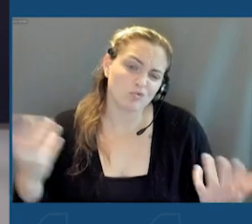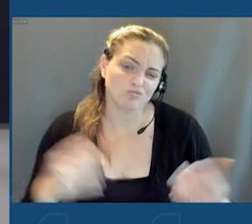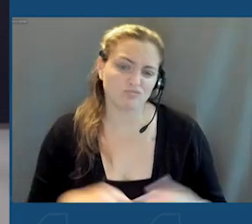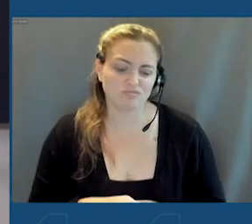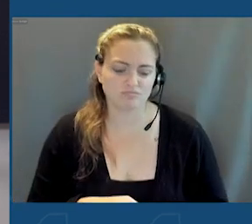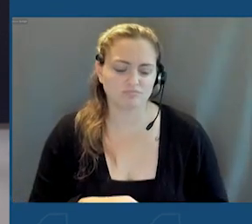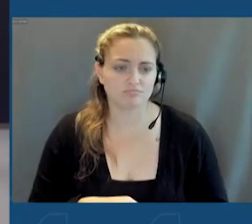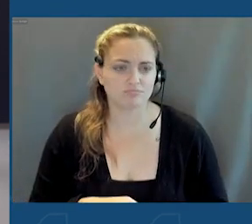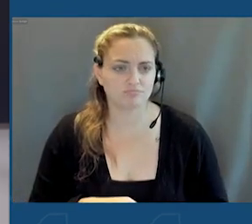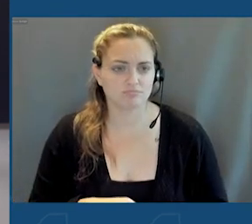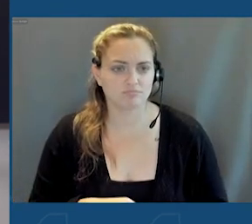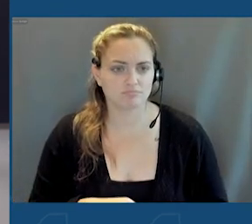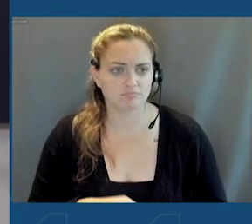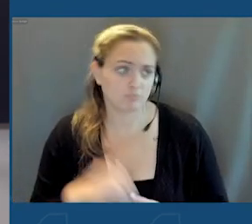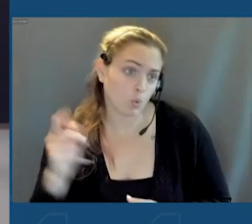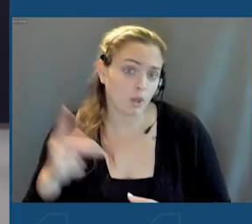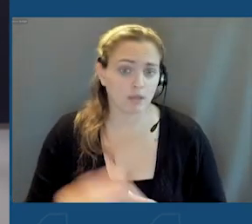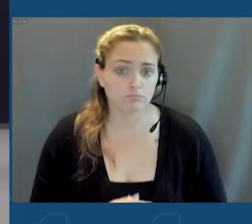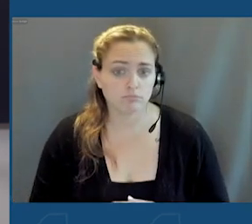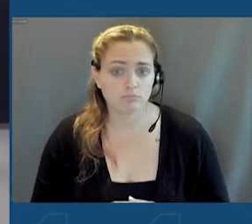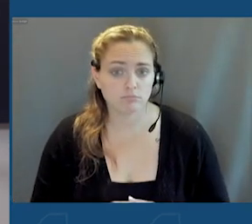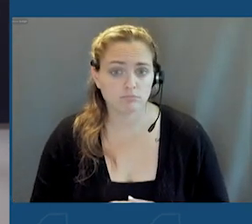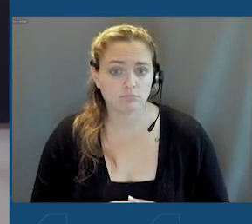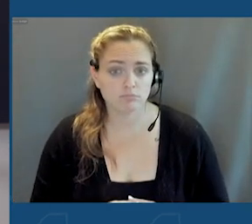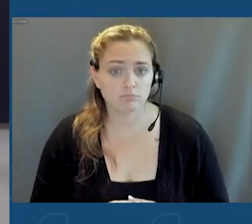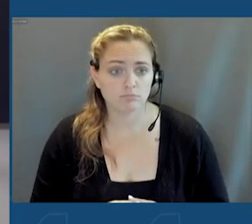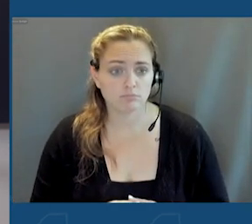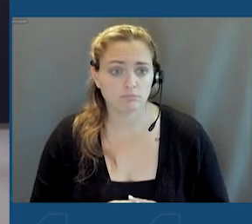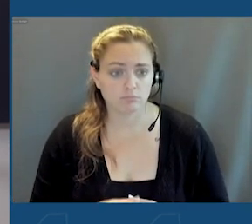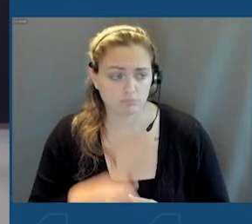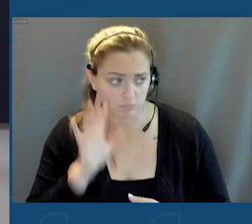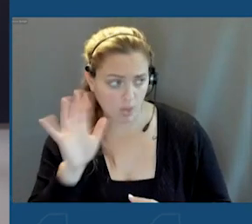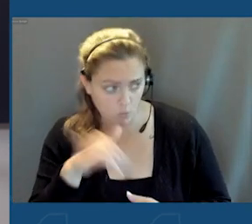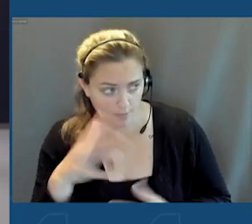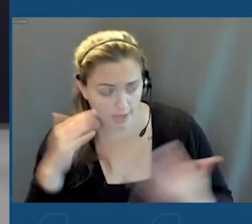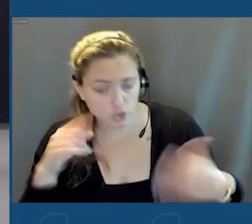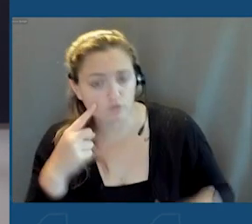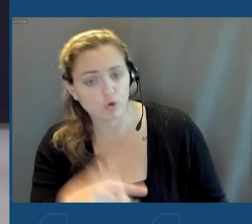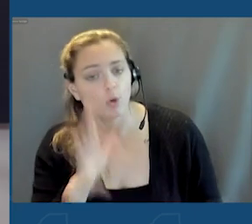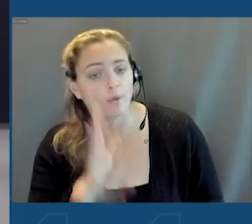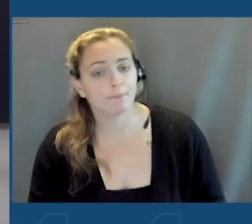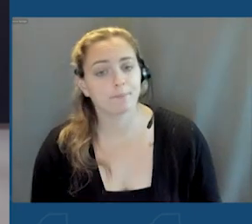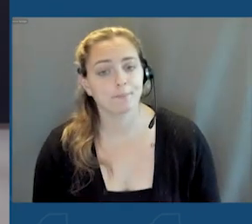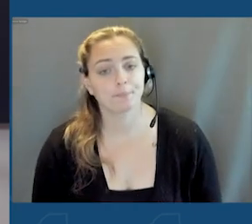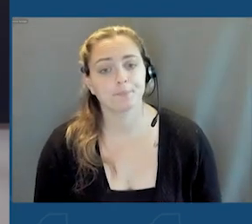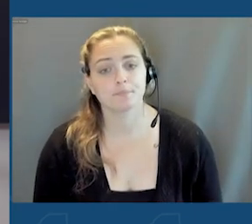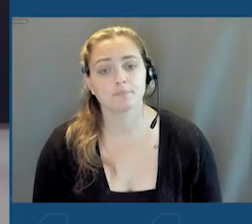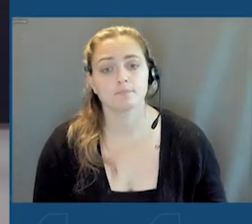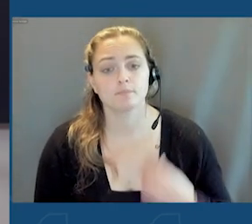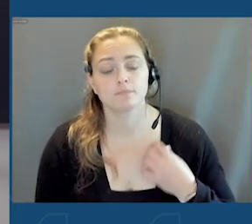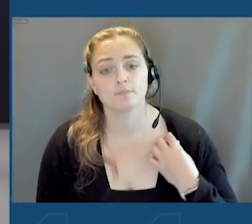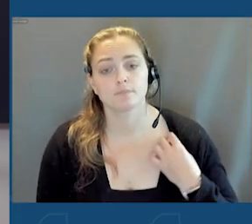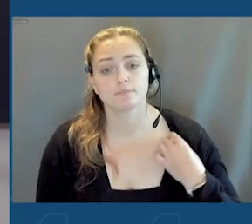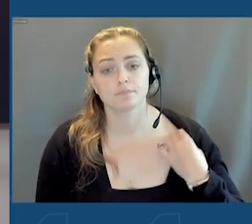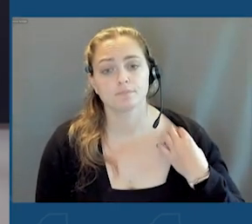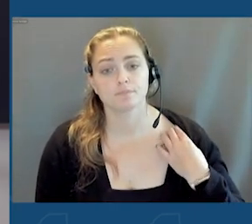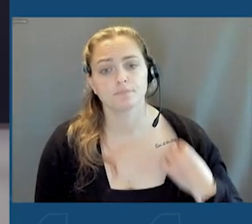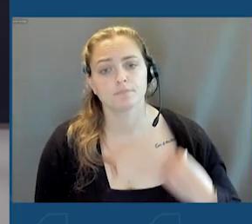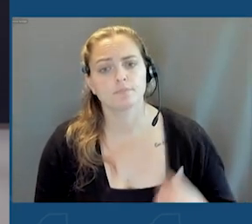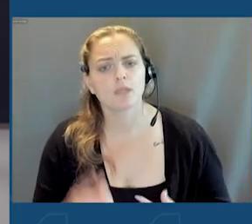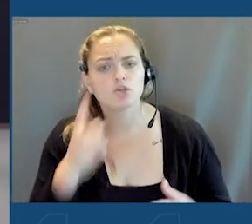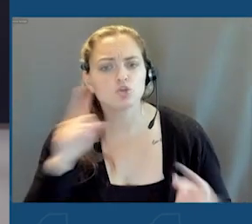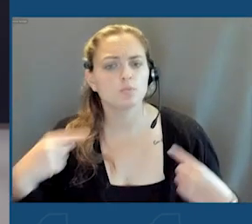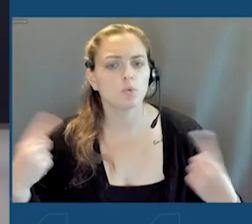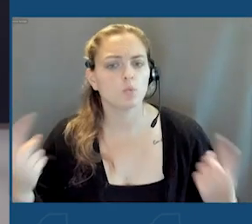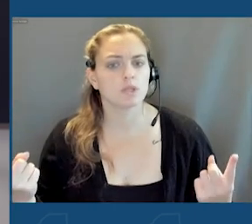she said, "Okay. Well, I'm going to be that angel for you." And she has been with us